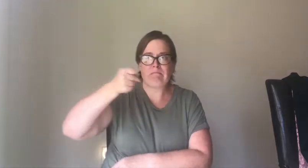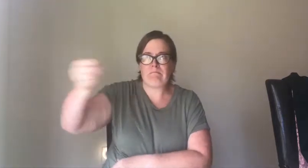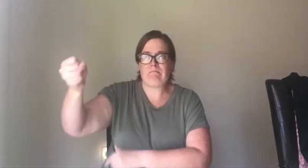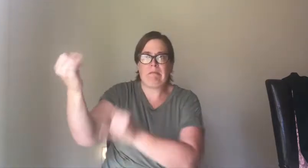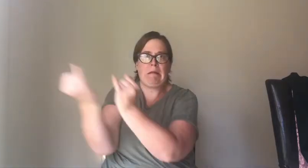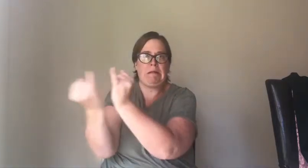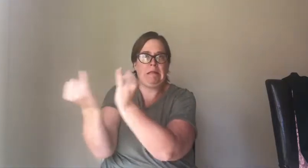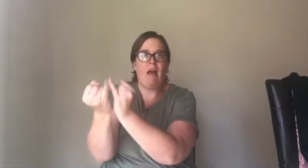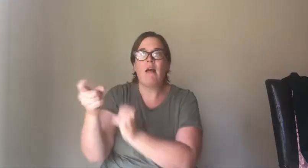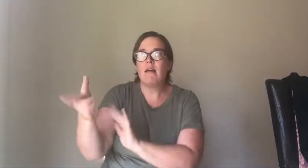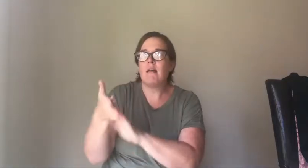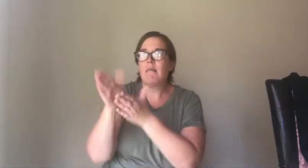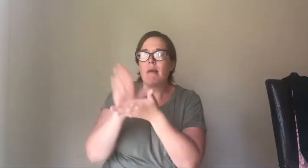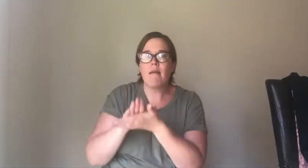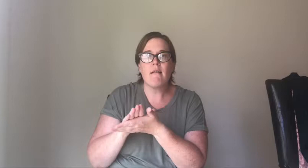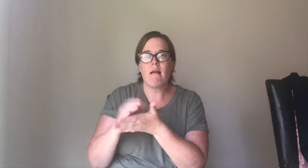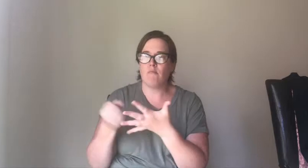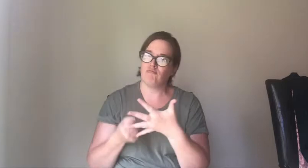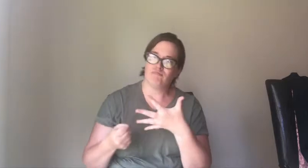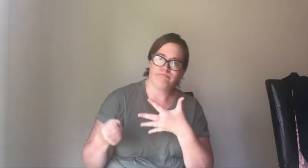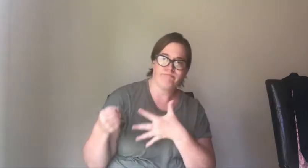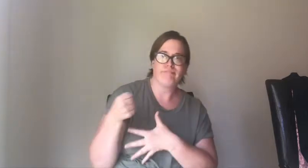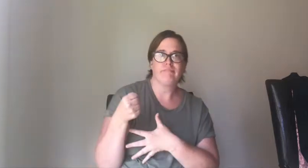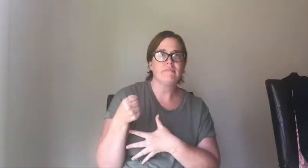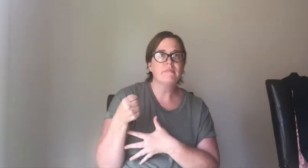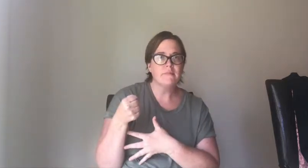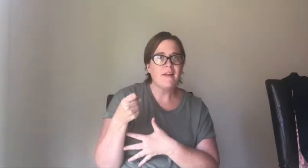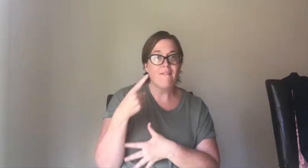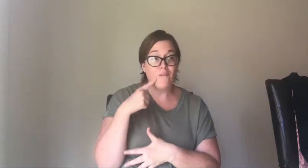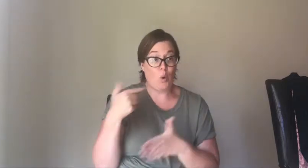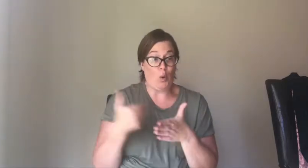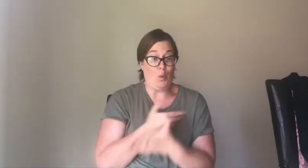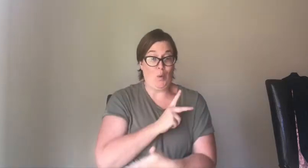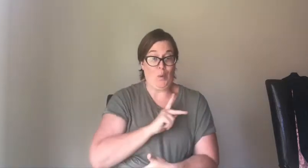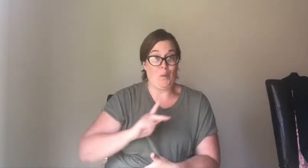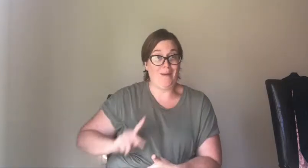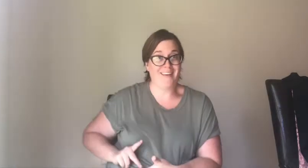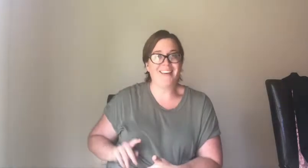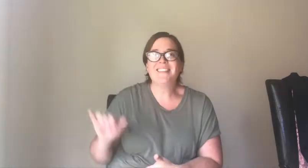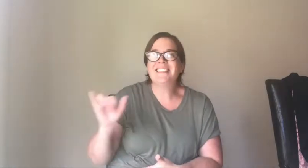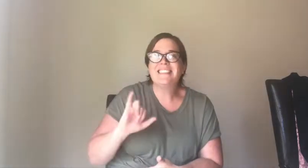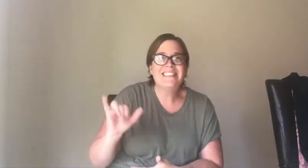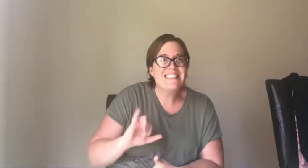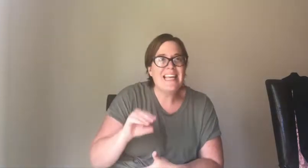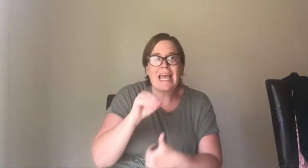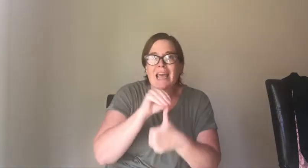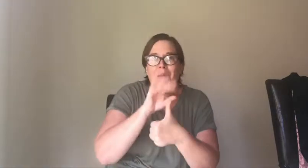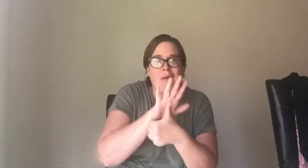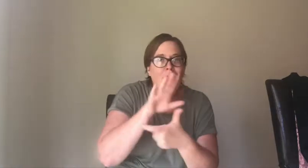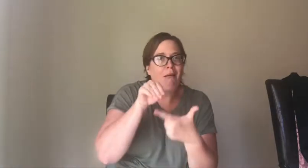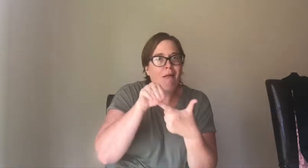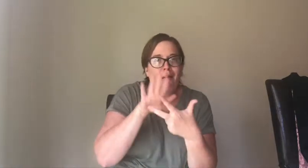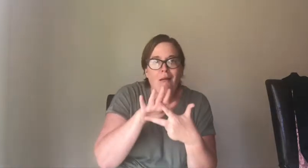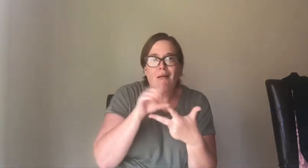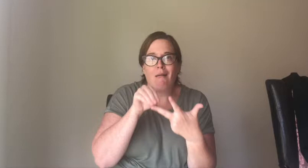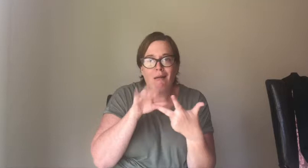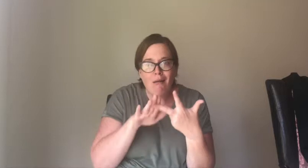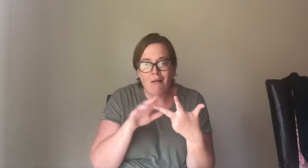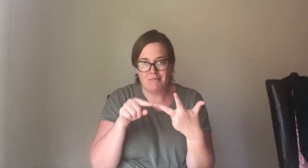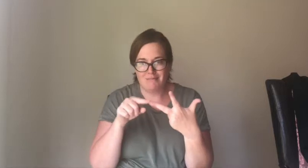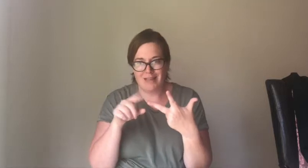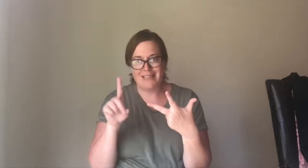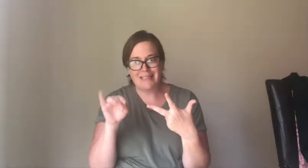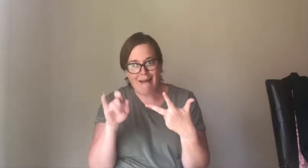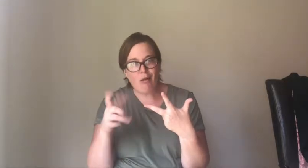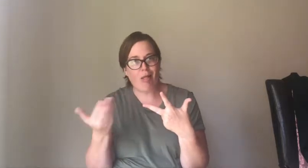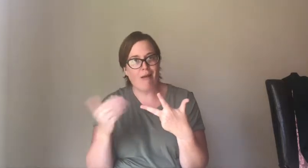about the fact that at the end of chapter 5, a new king is on the scenes. Belteshazzar is out. His kingdom is done. And so now